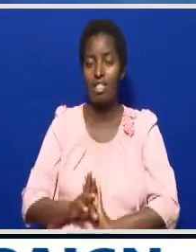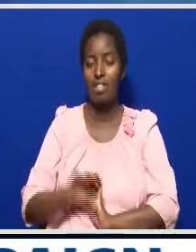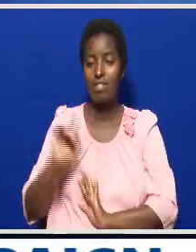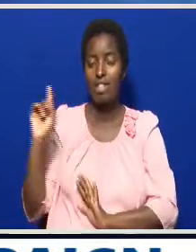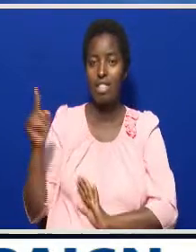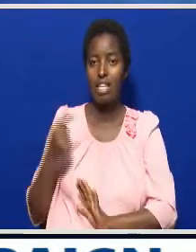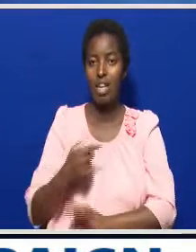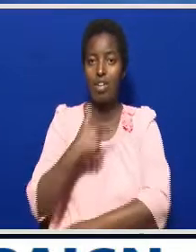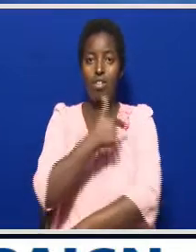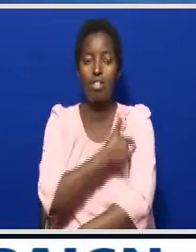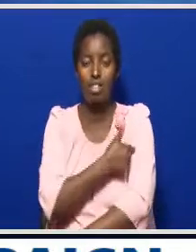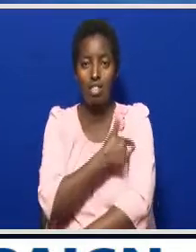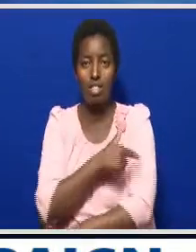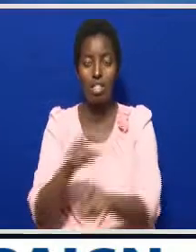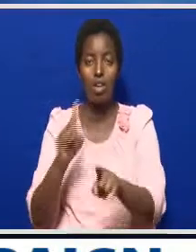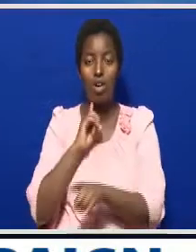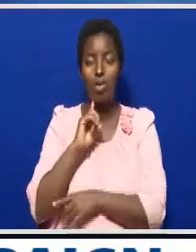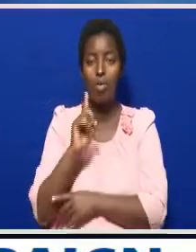the COVID-19 dosage.